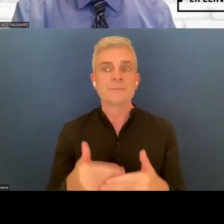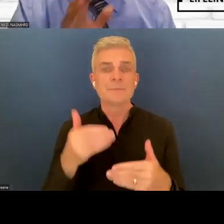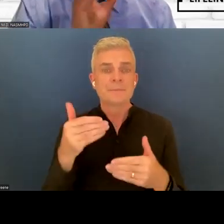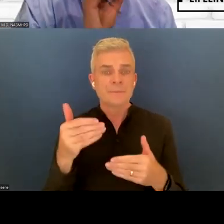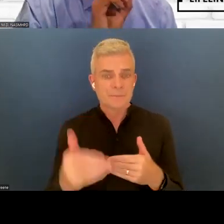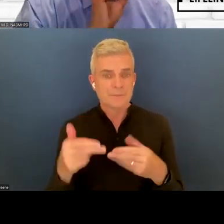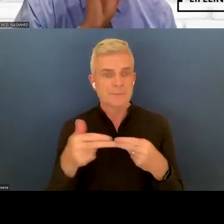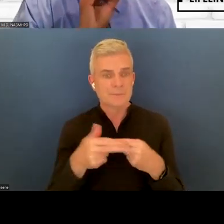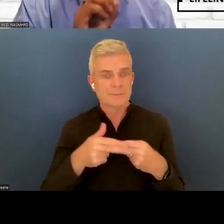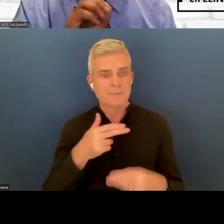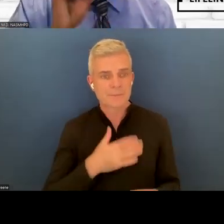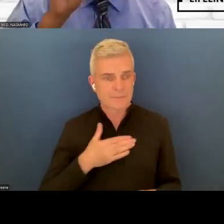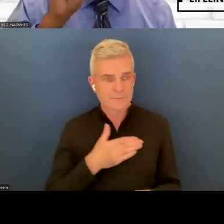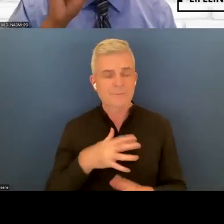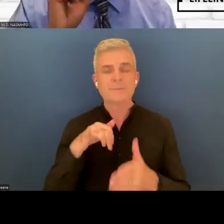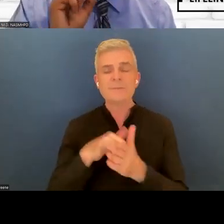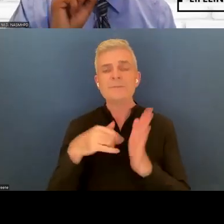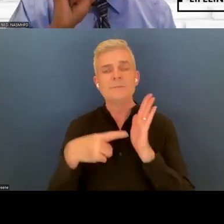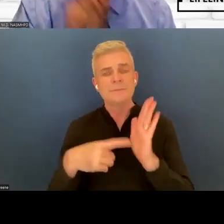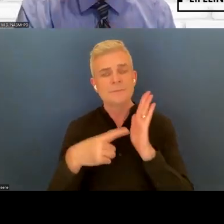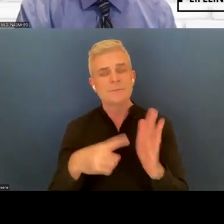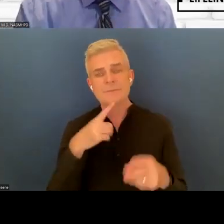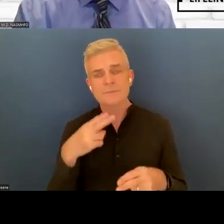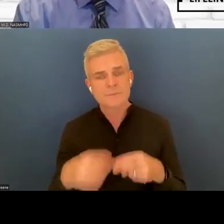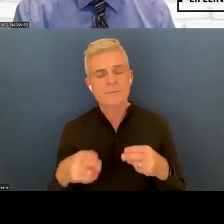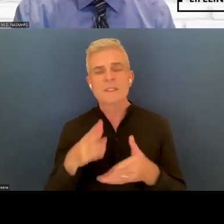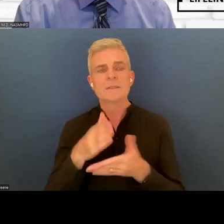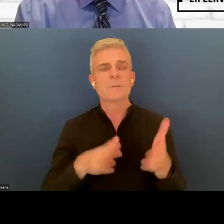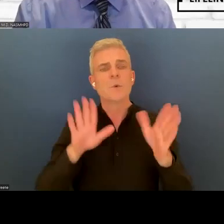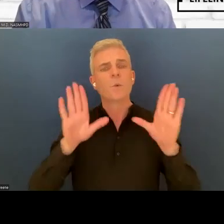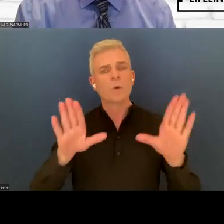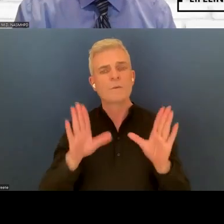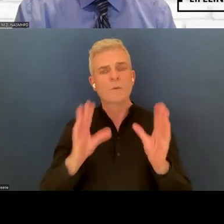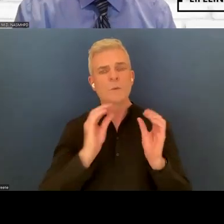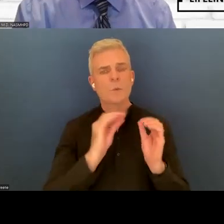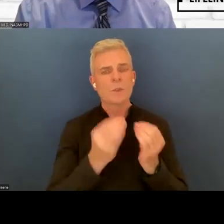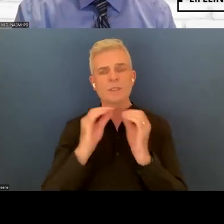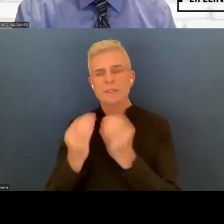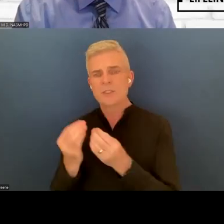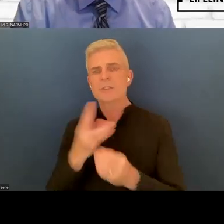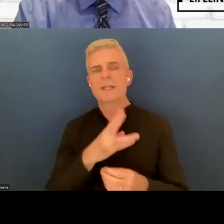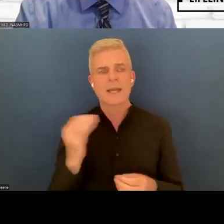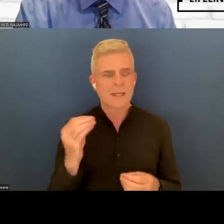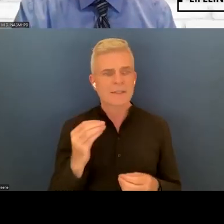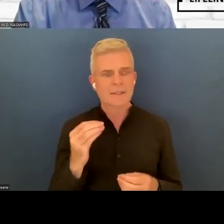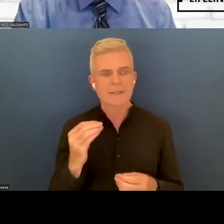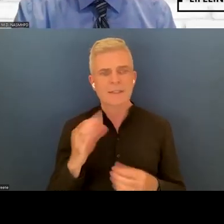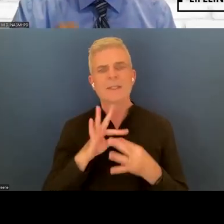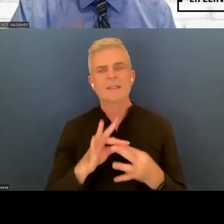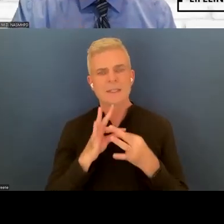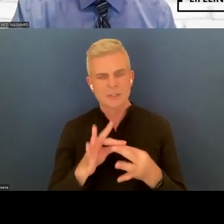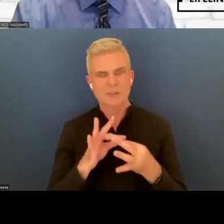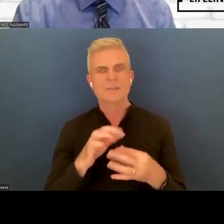this is just an example very quickly of some of the wonderful organizations and definitive connections that are